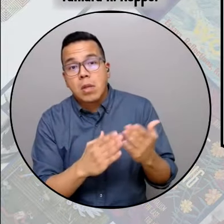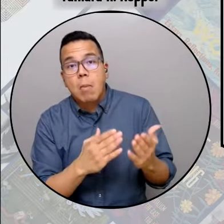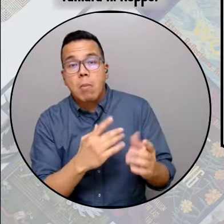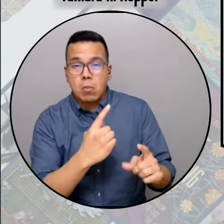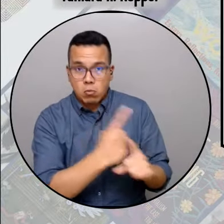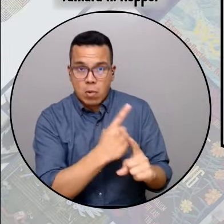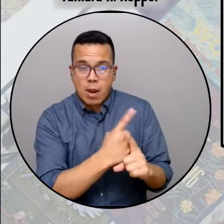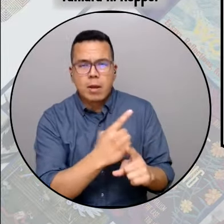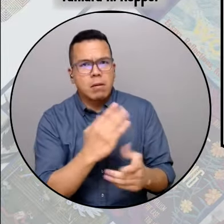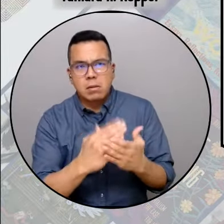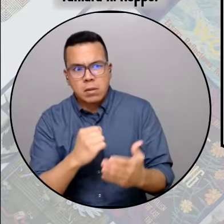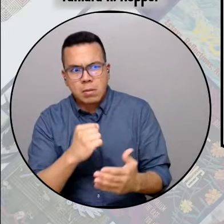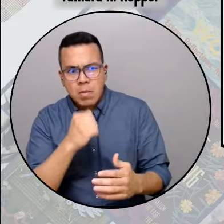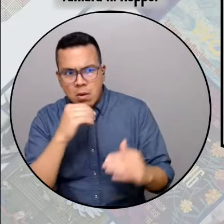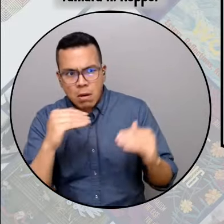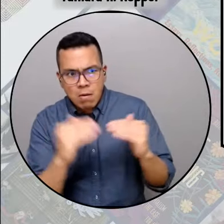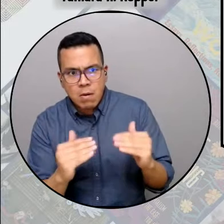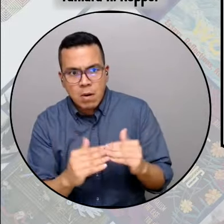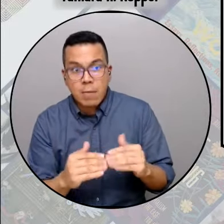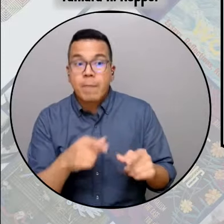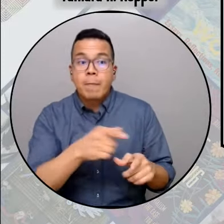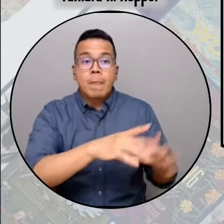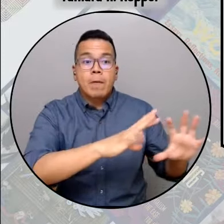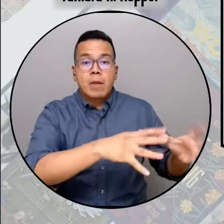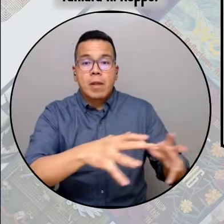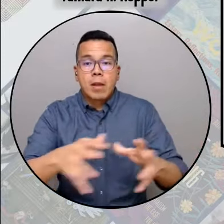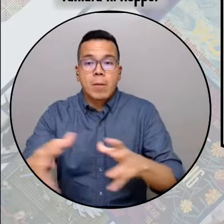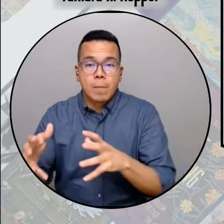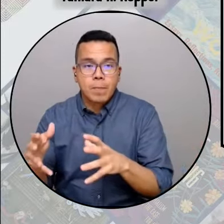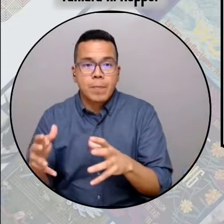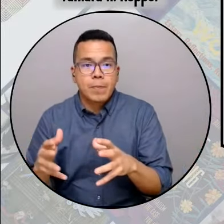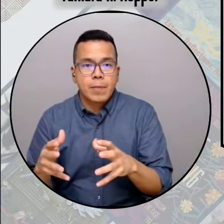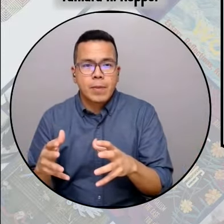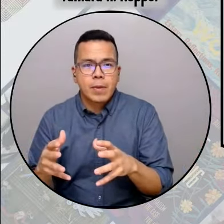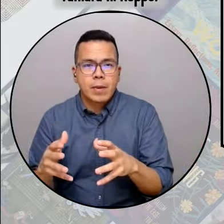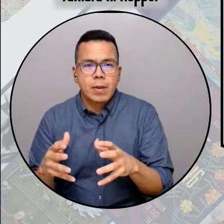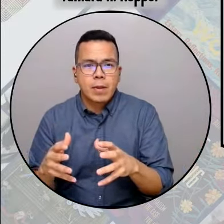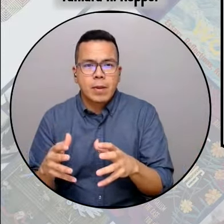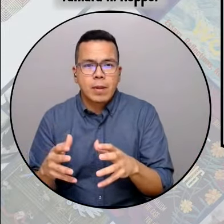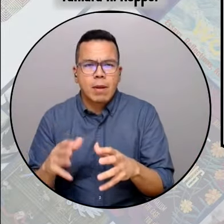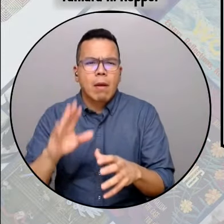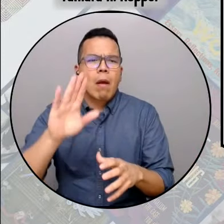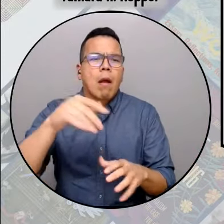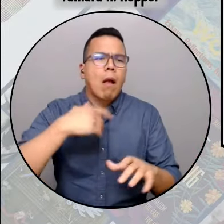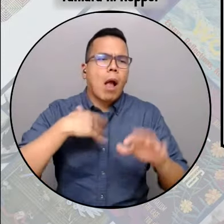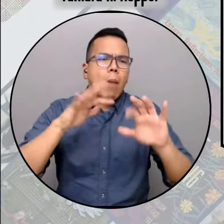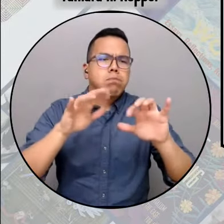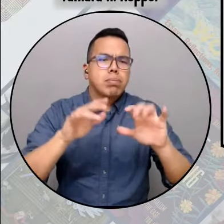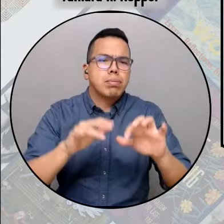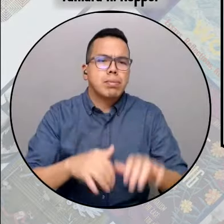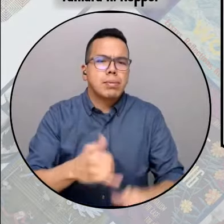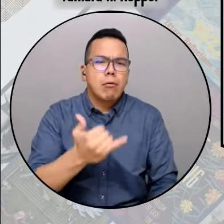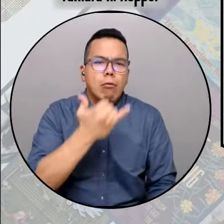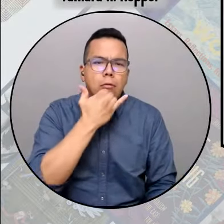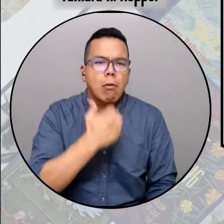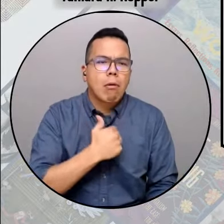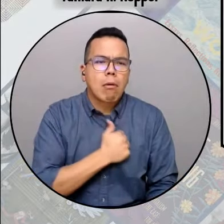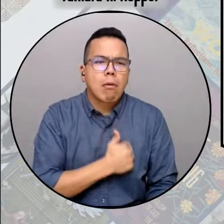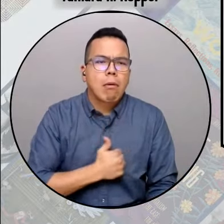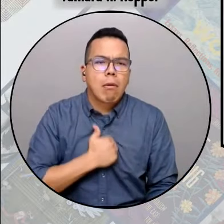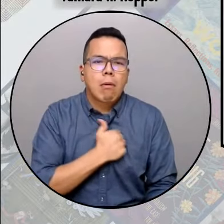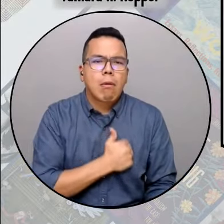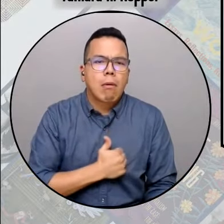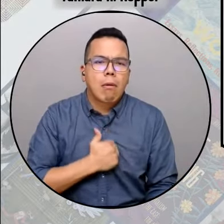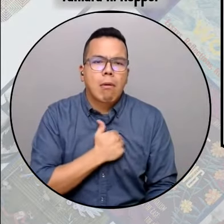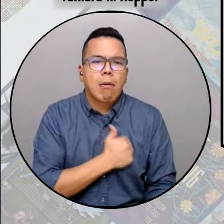were constructed out of, oops, you know what, can you tell I was putting this presentation together late at night one night? So it's out